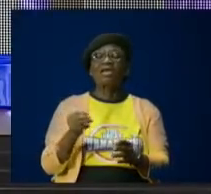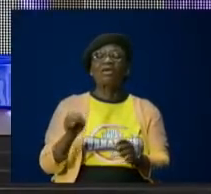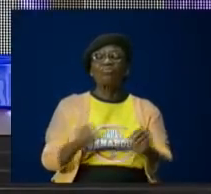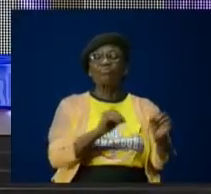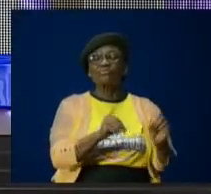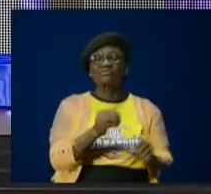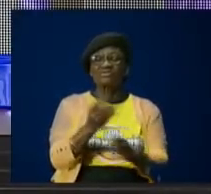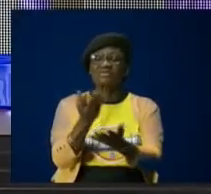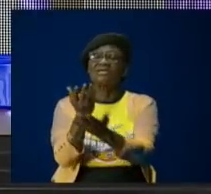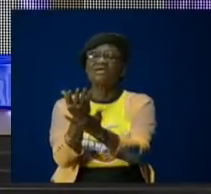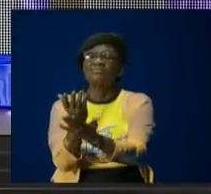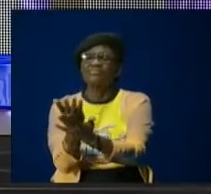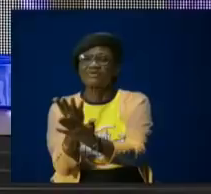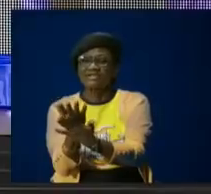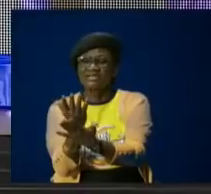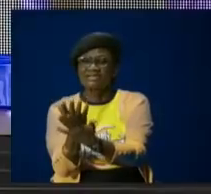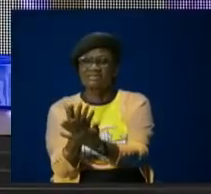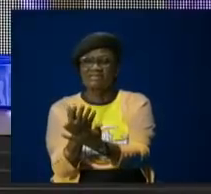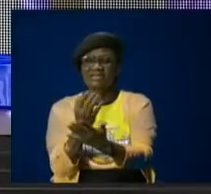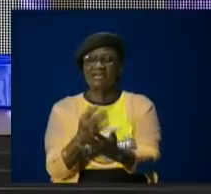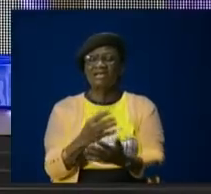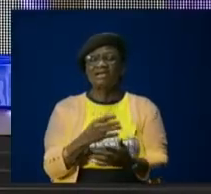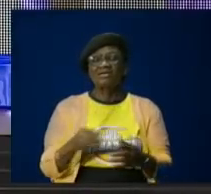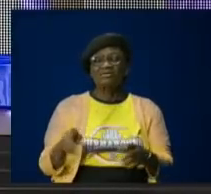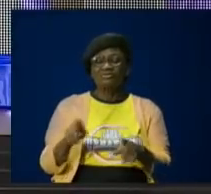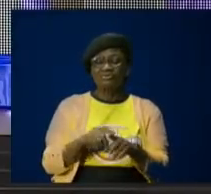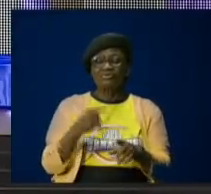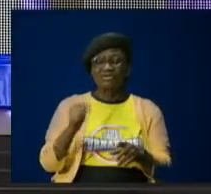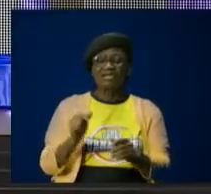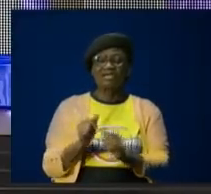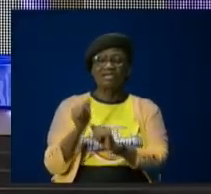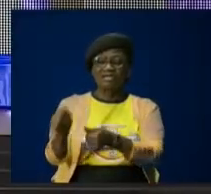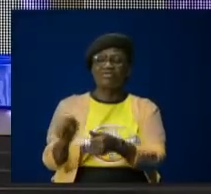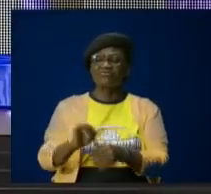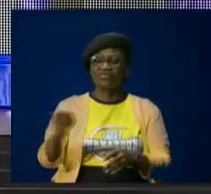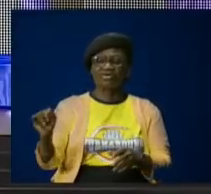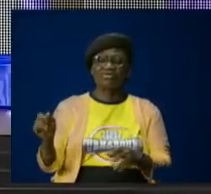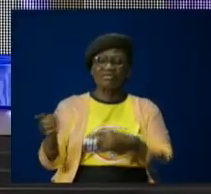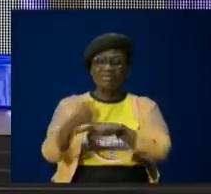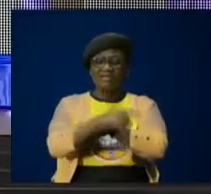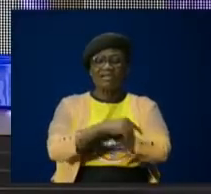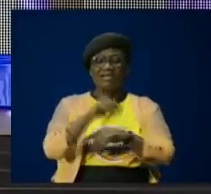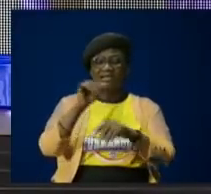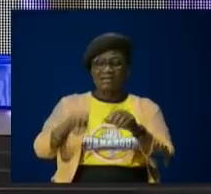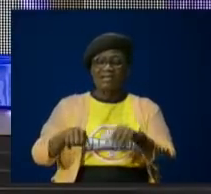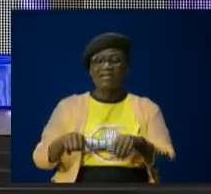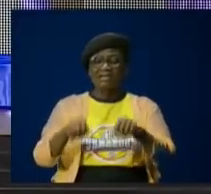jail so that by the following day they could be dead.